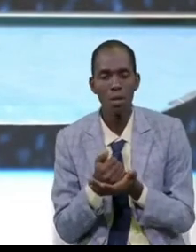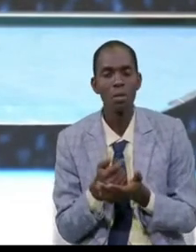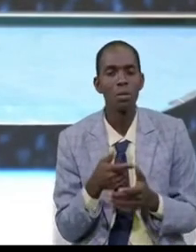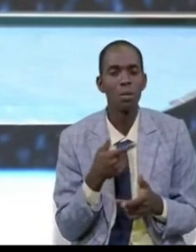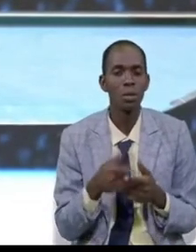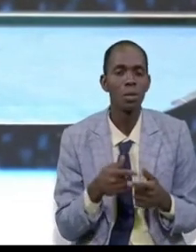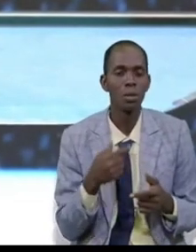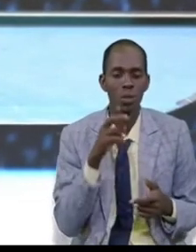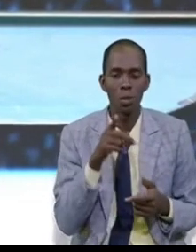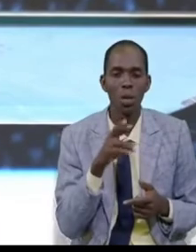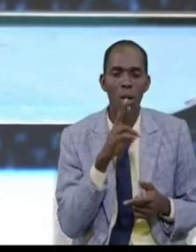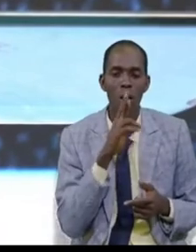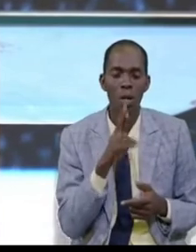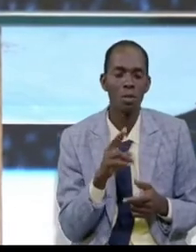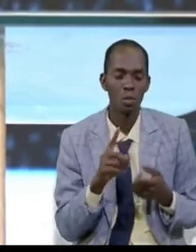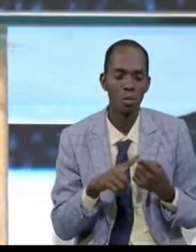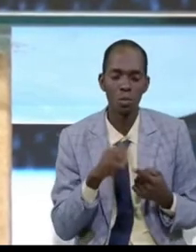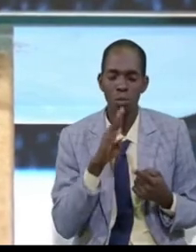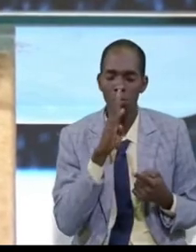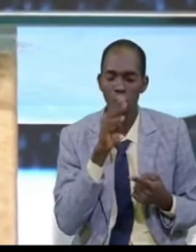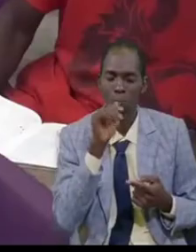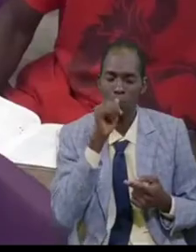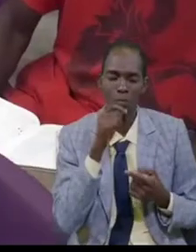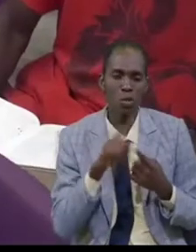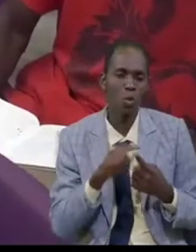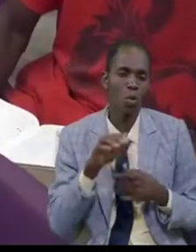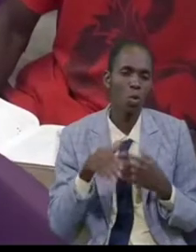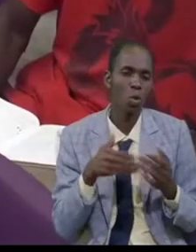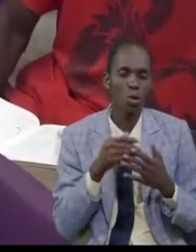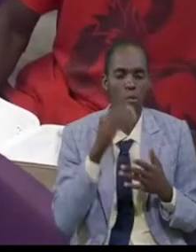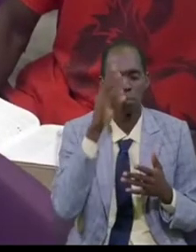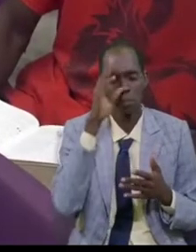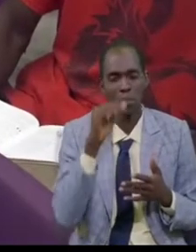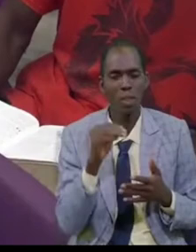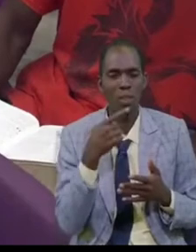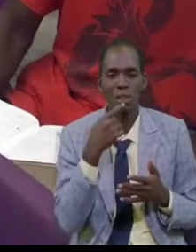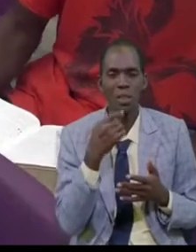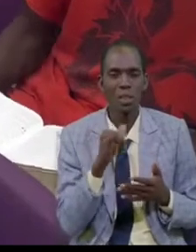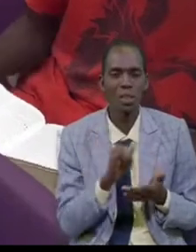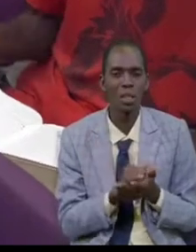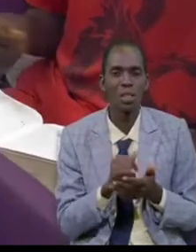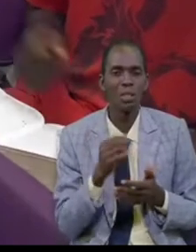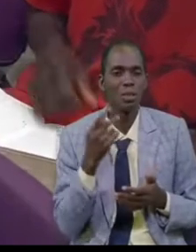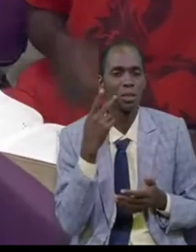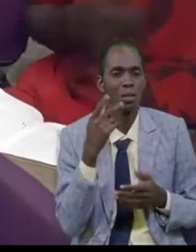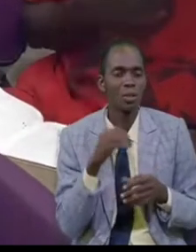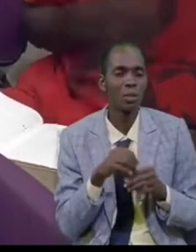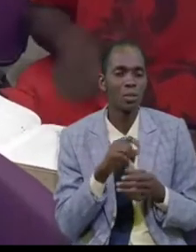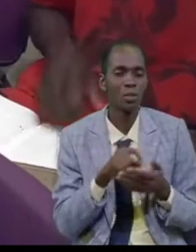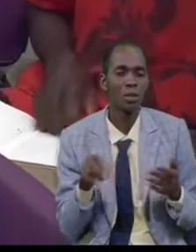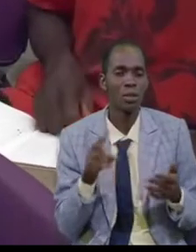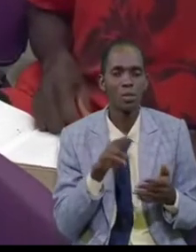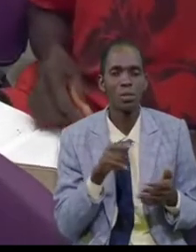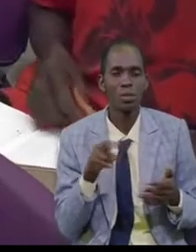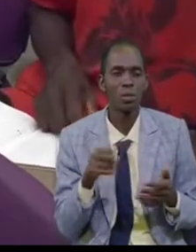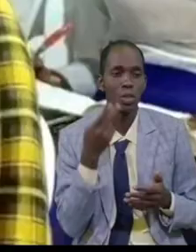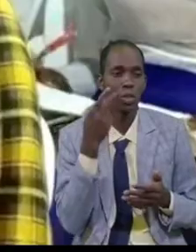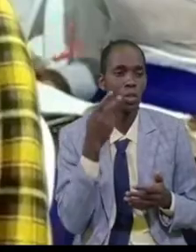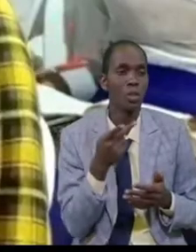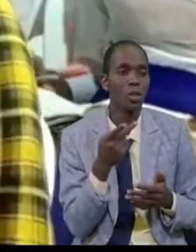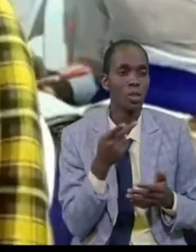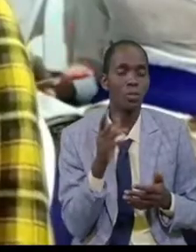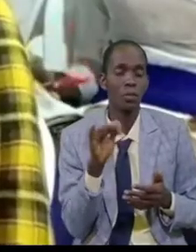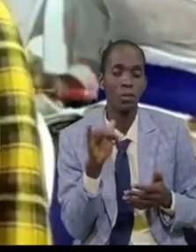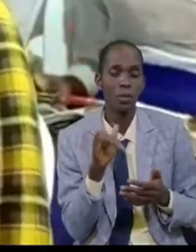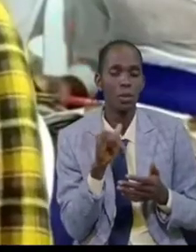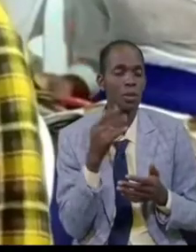towards all men. Look at verse 15. In verse 15, see that none render evil for evil